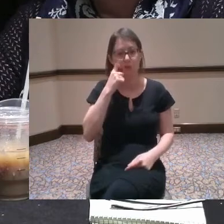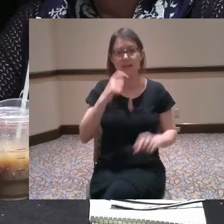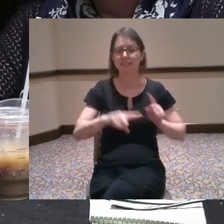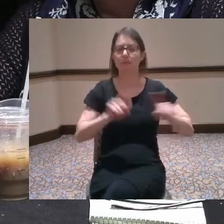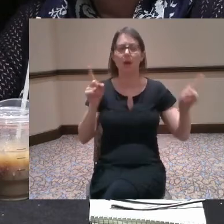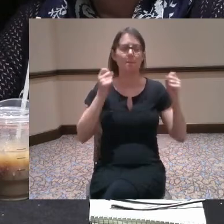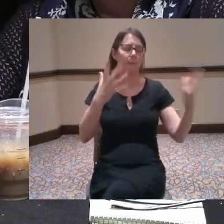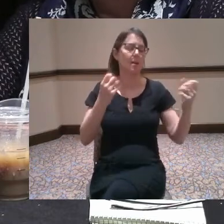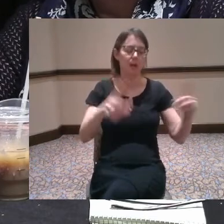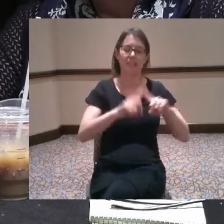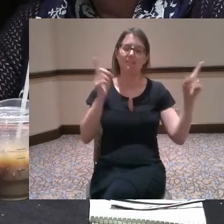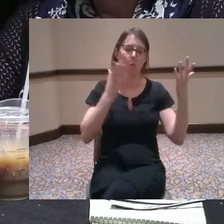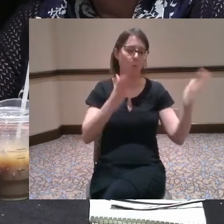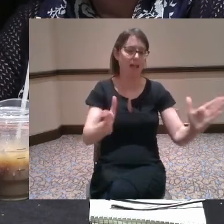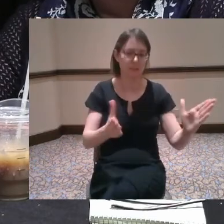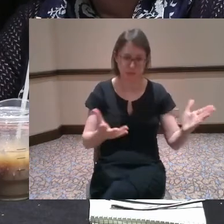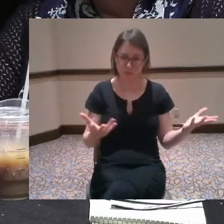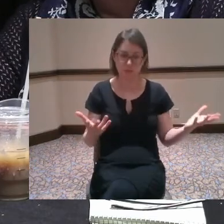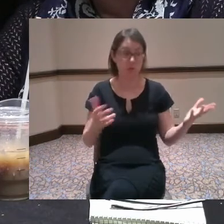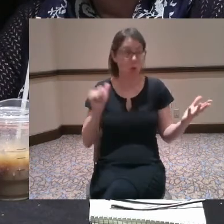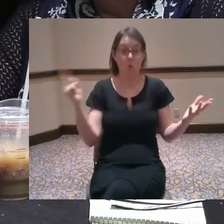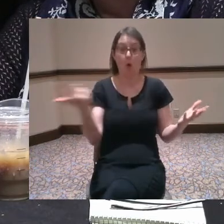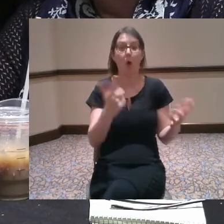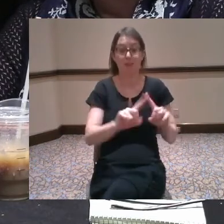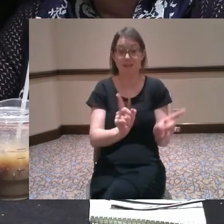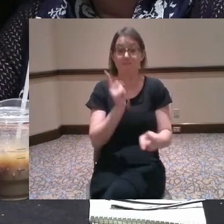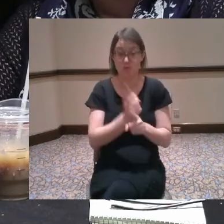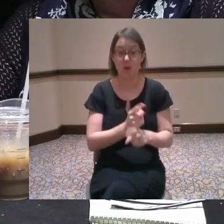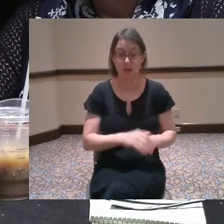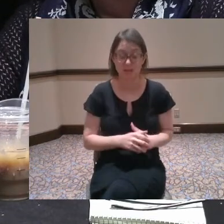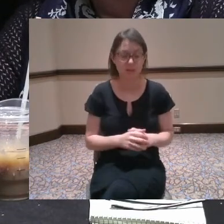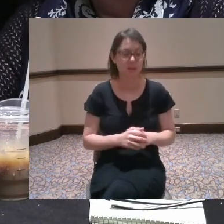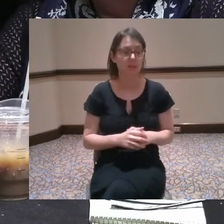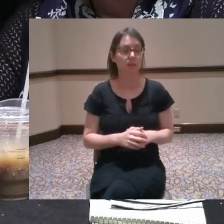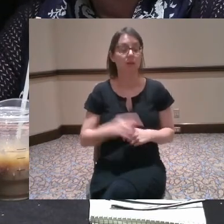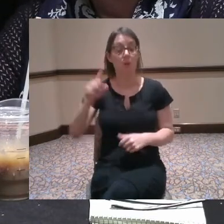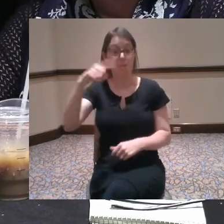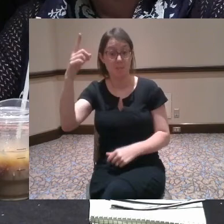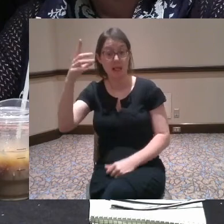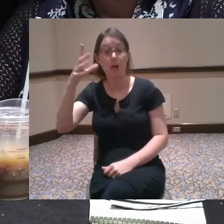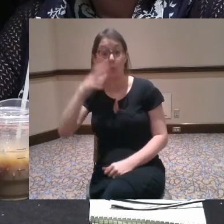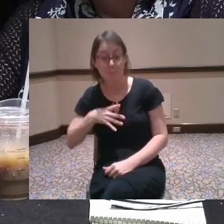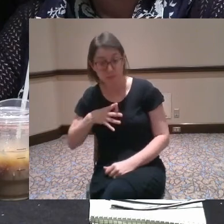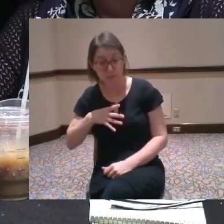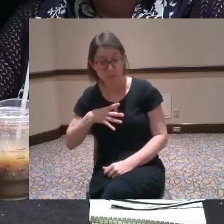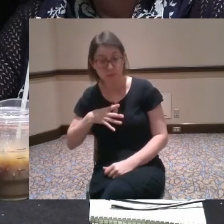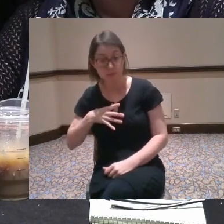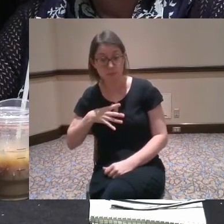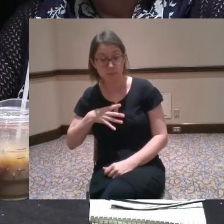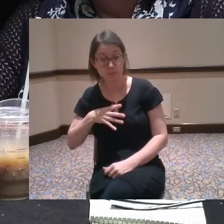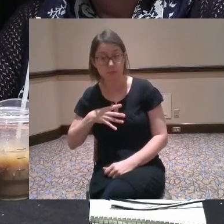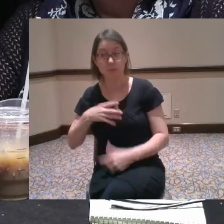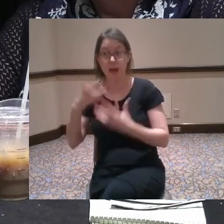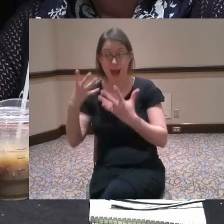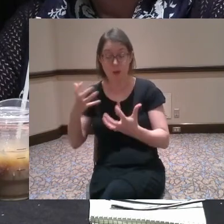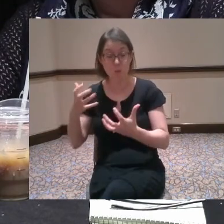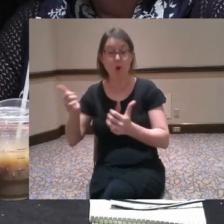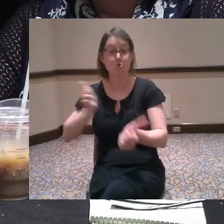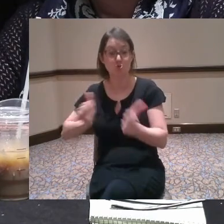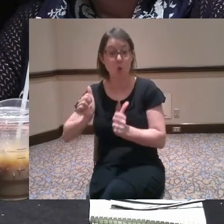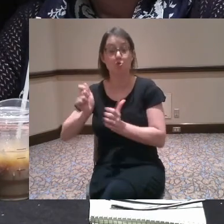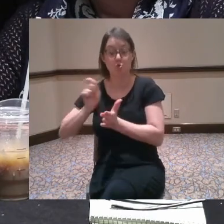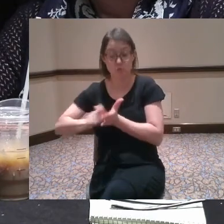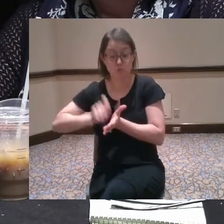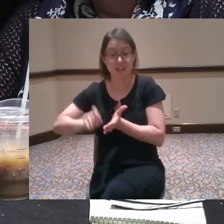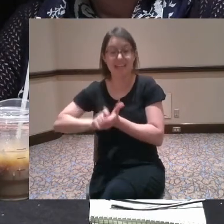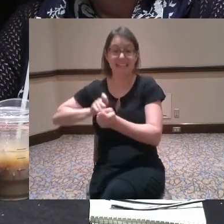so many different ways in which we are all different. Black women, I would like to see shows written for Black